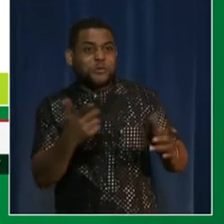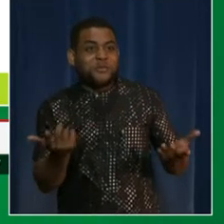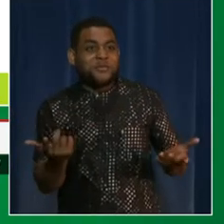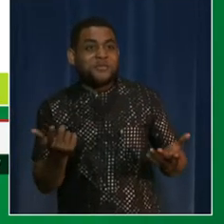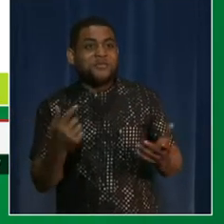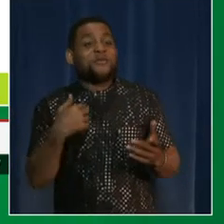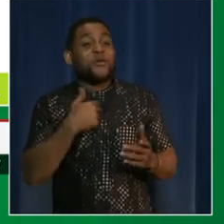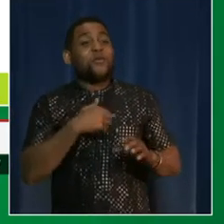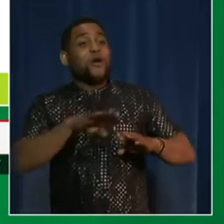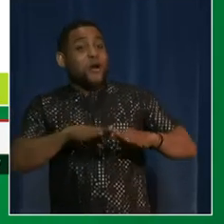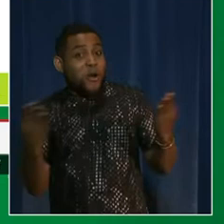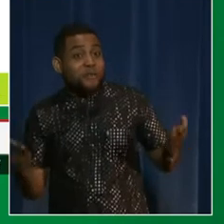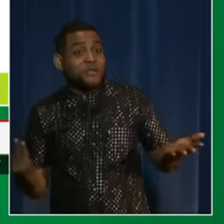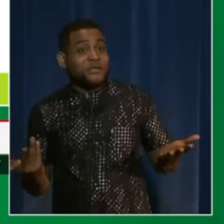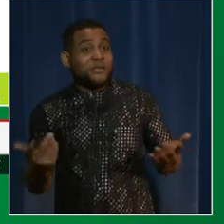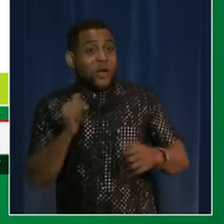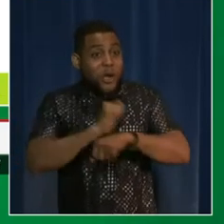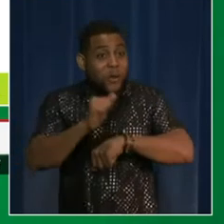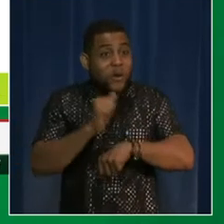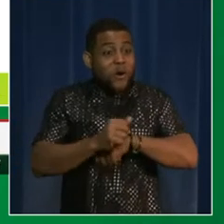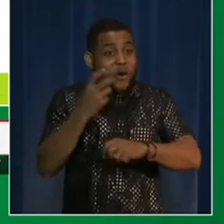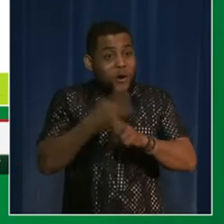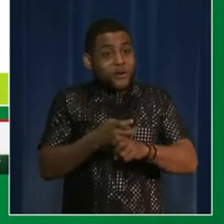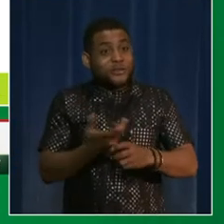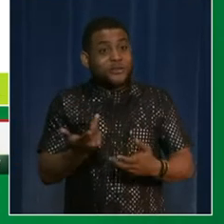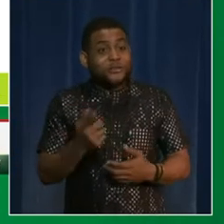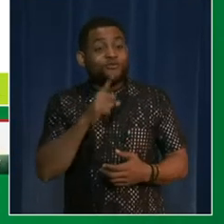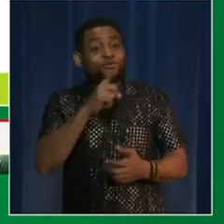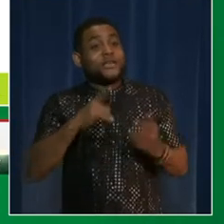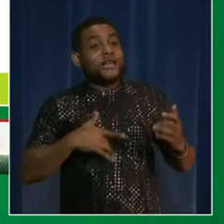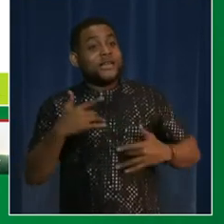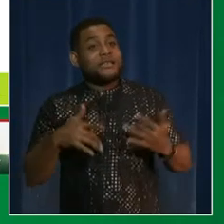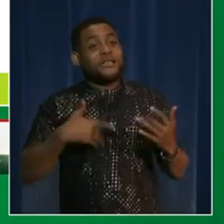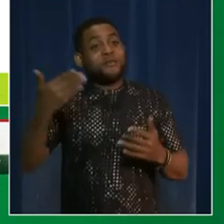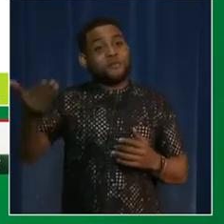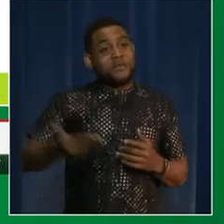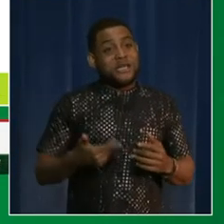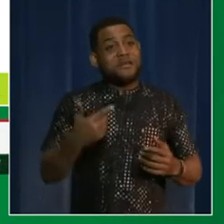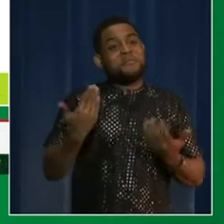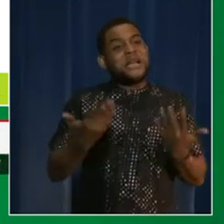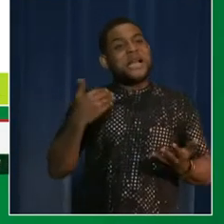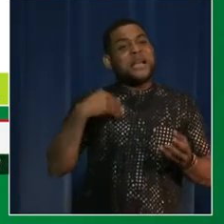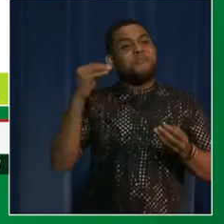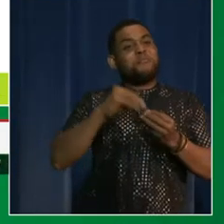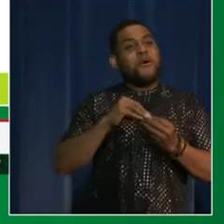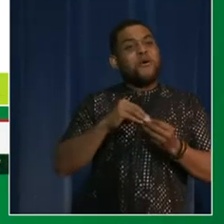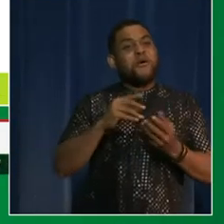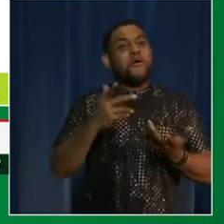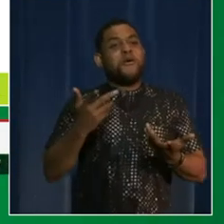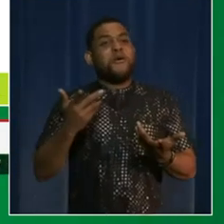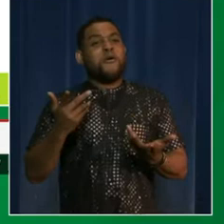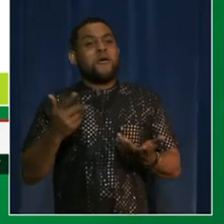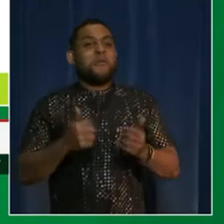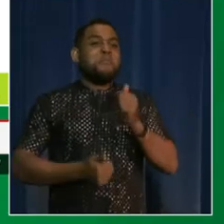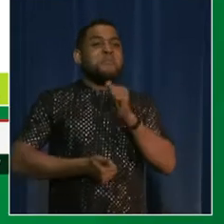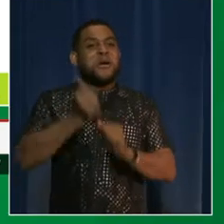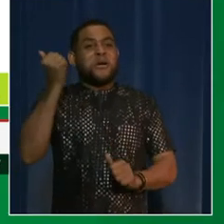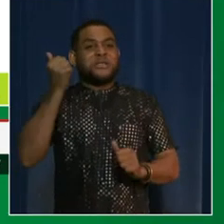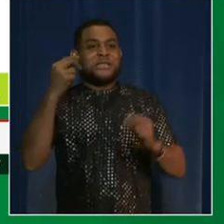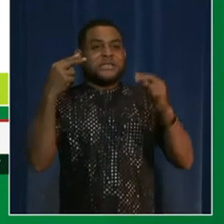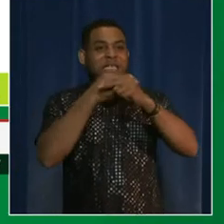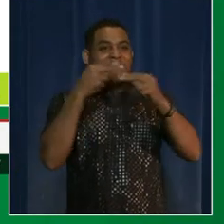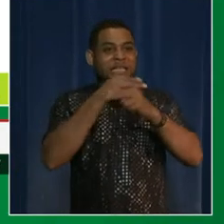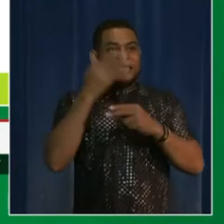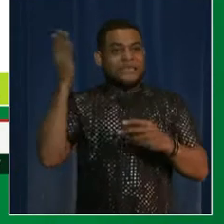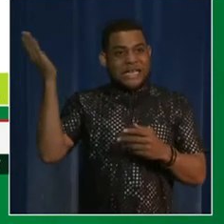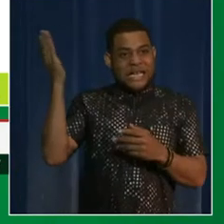tell you, we were so excited to be invited today. I might have the most slides. Because of that, I will go through them very quickly and I will